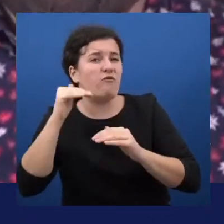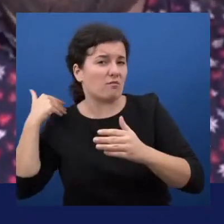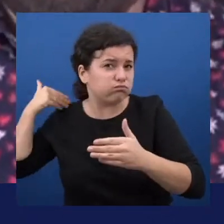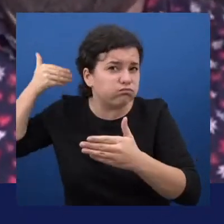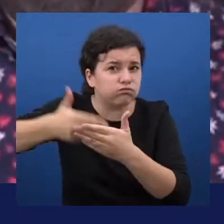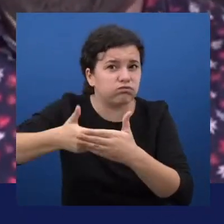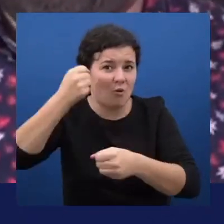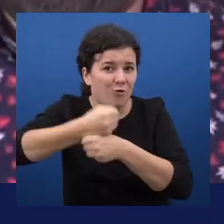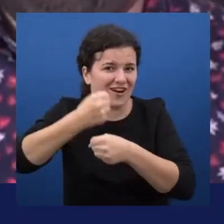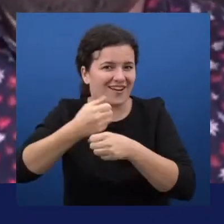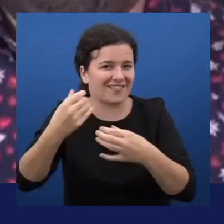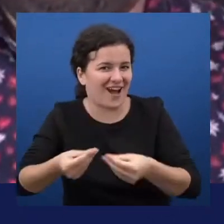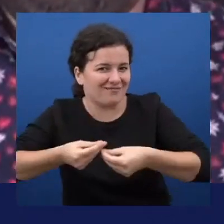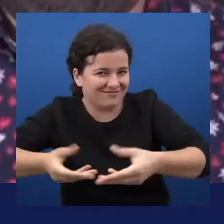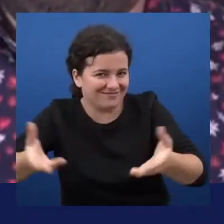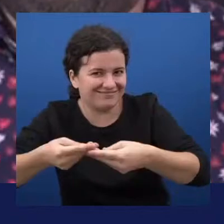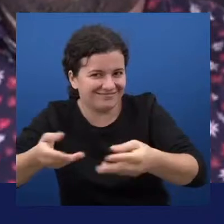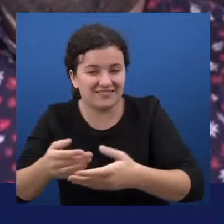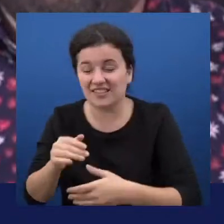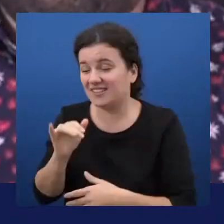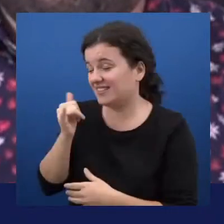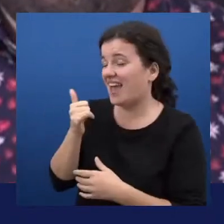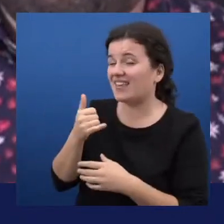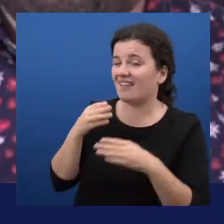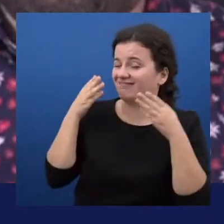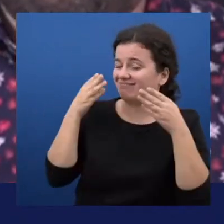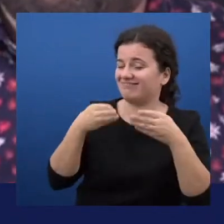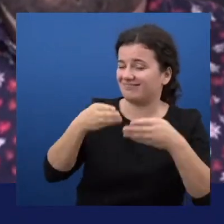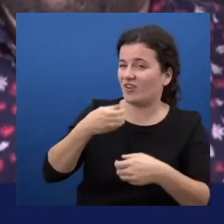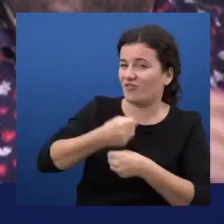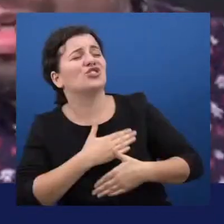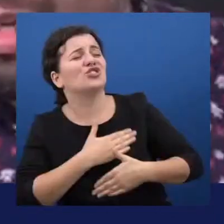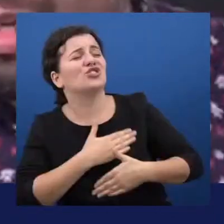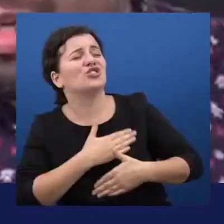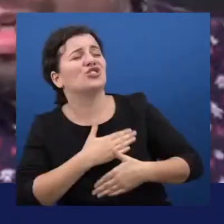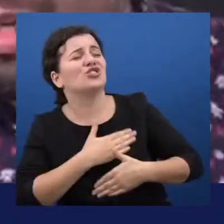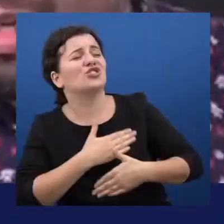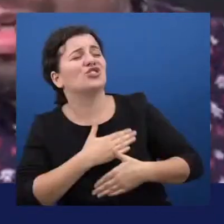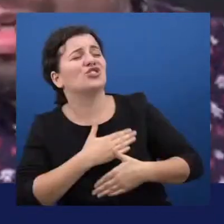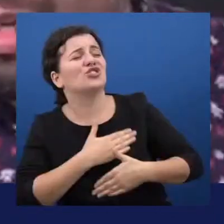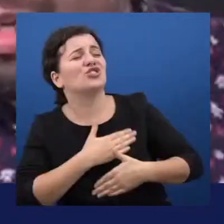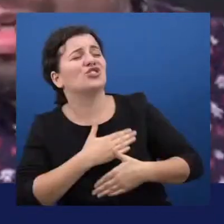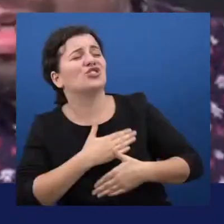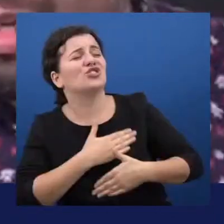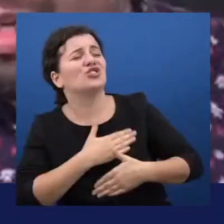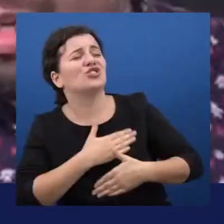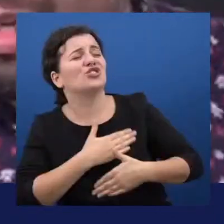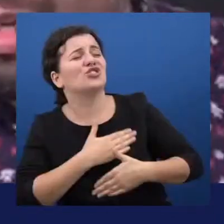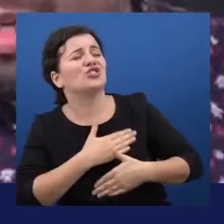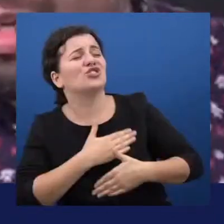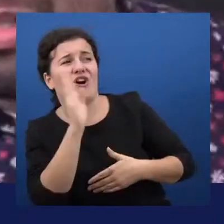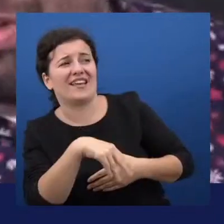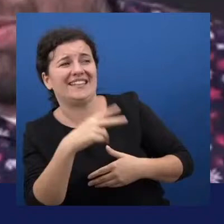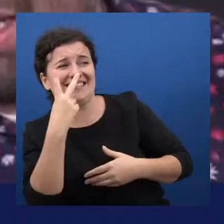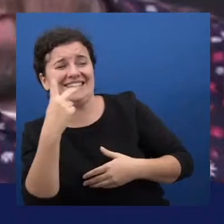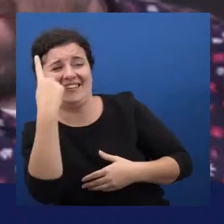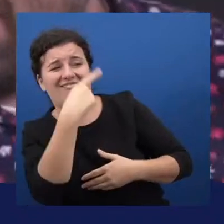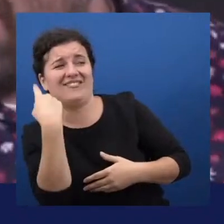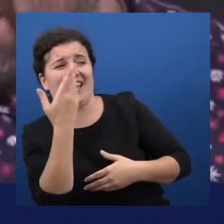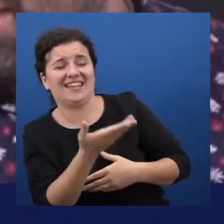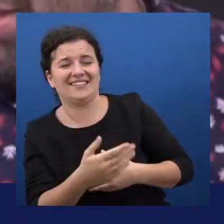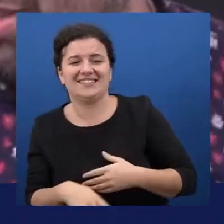life. You know, you have way too much fun. We can see it on your face. That's right. That's right. Well, I'm sorry, Richard, we get into